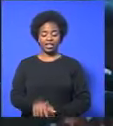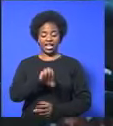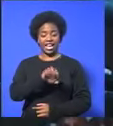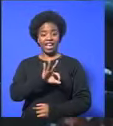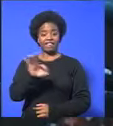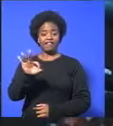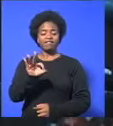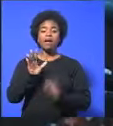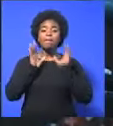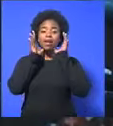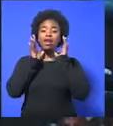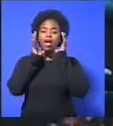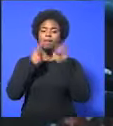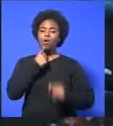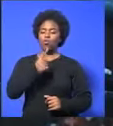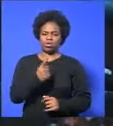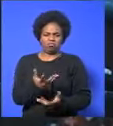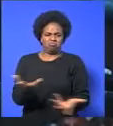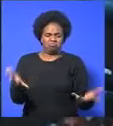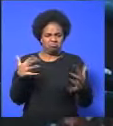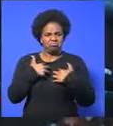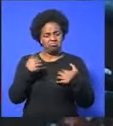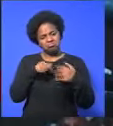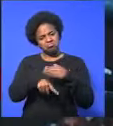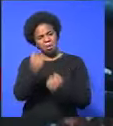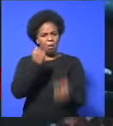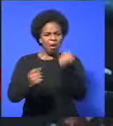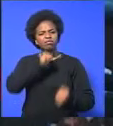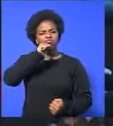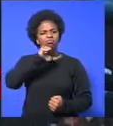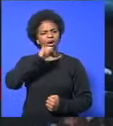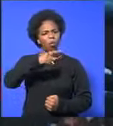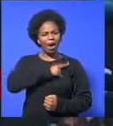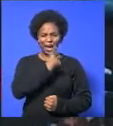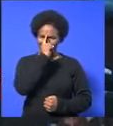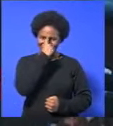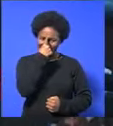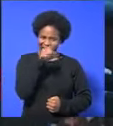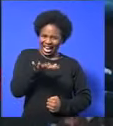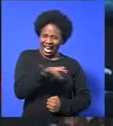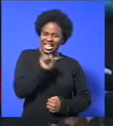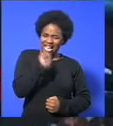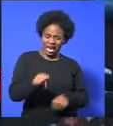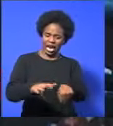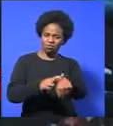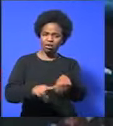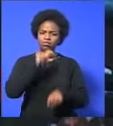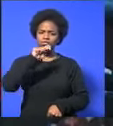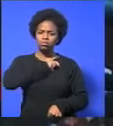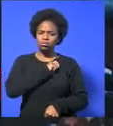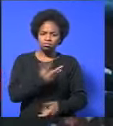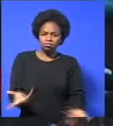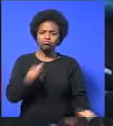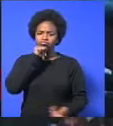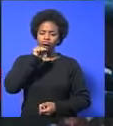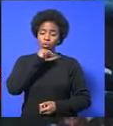EFF leader Julius Malema says he has no qualms about being taken to court for his comments that the majority of Indians are racist. He says